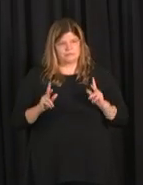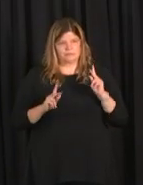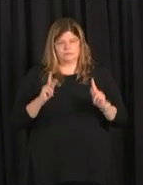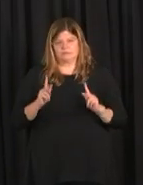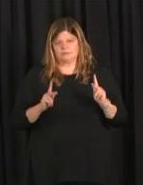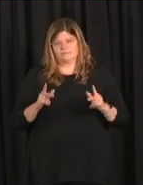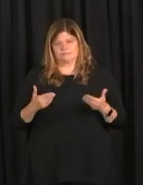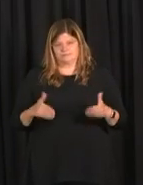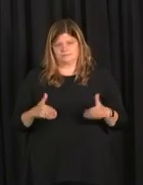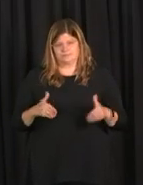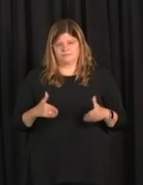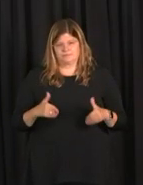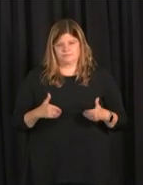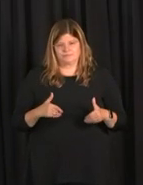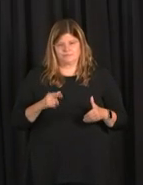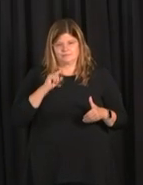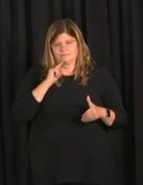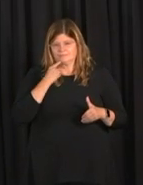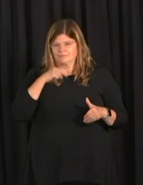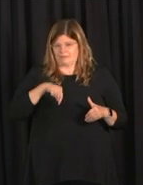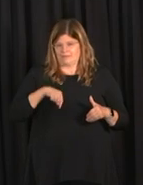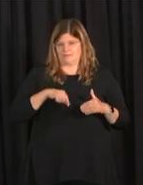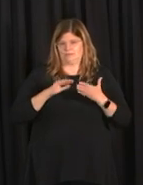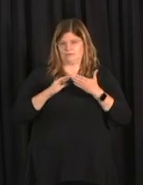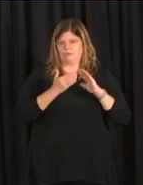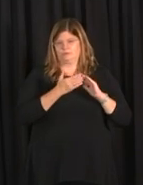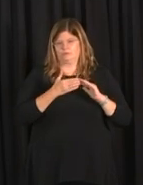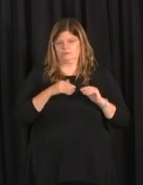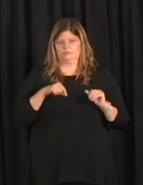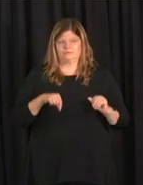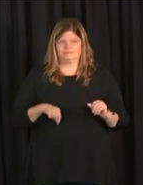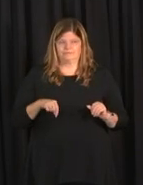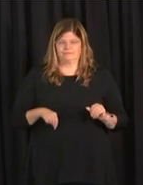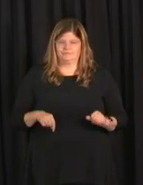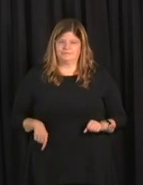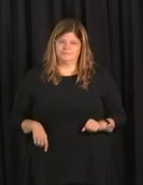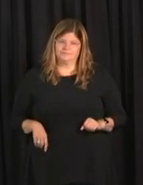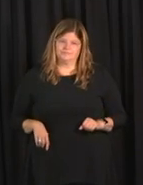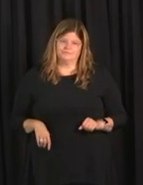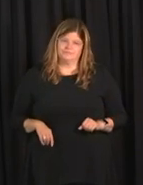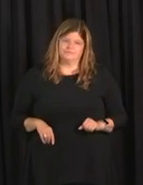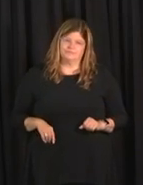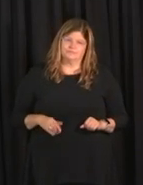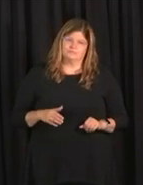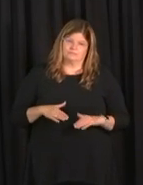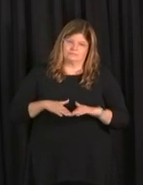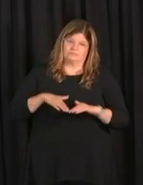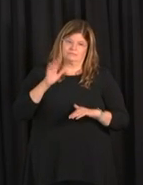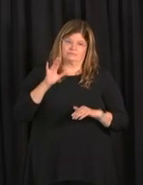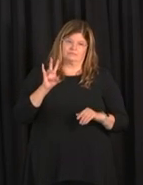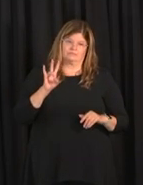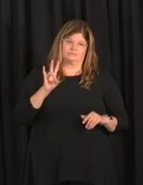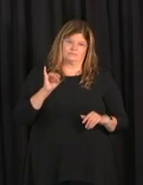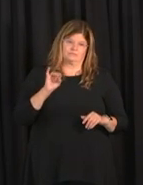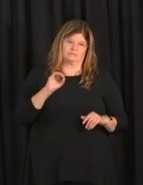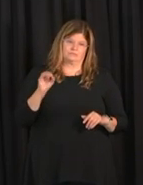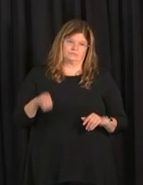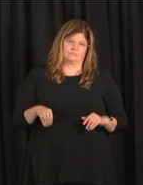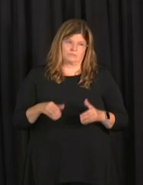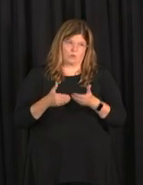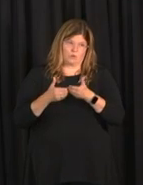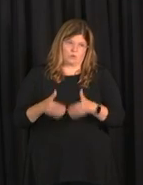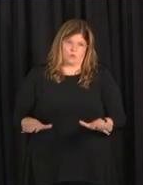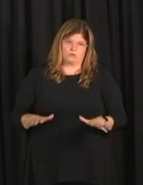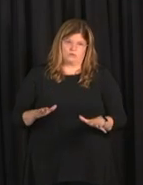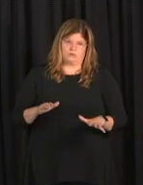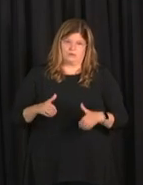The prevalence in the communities that it's most affecting, with over 70% of lost